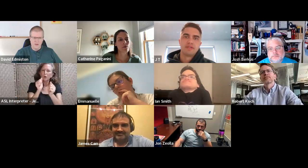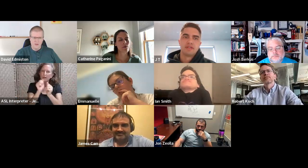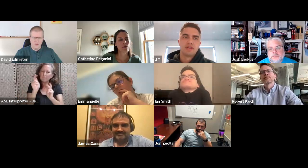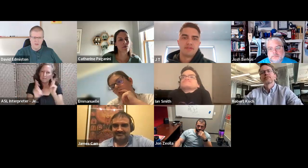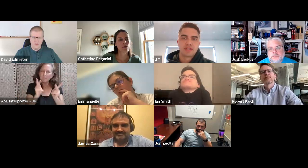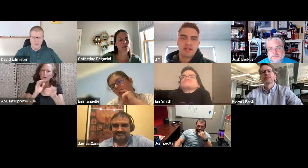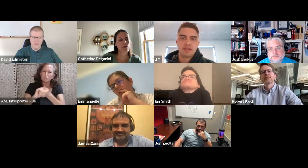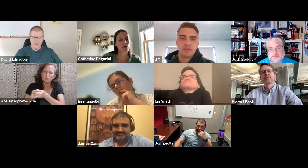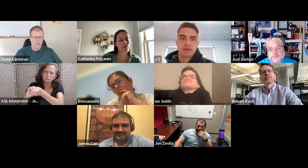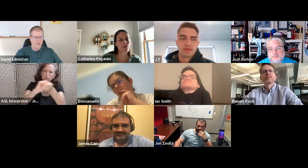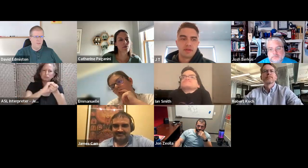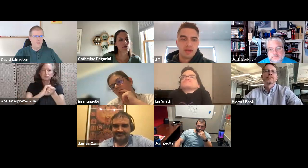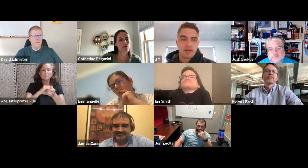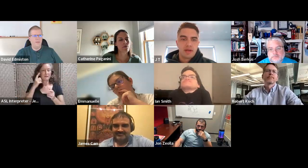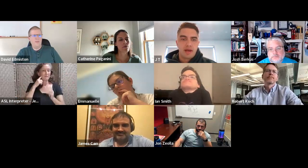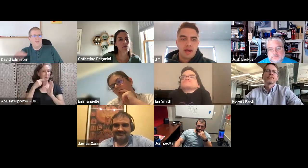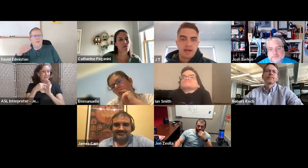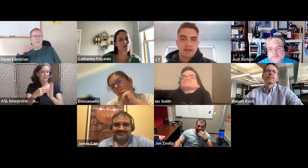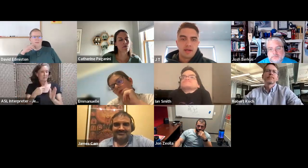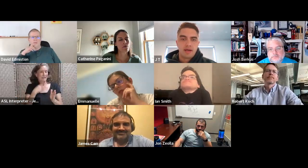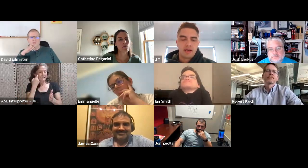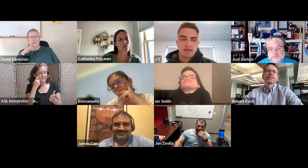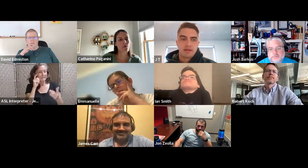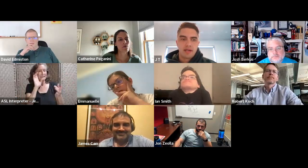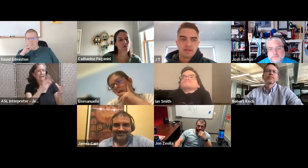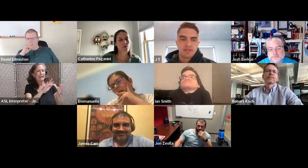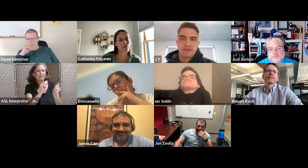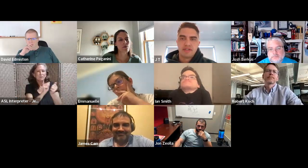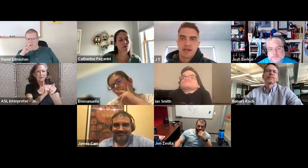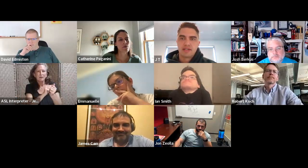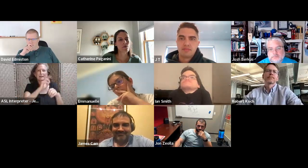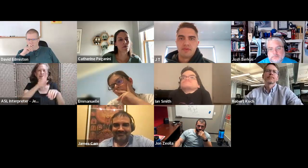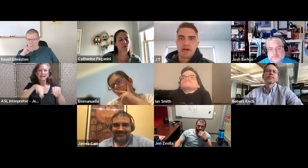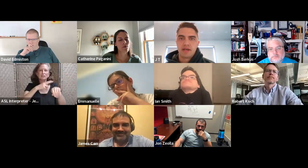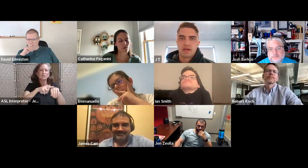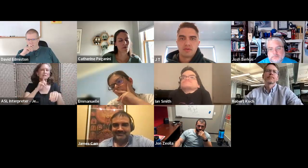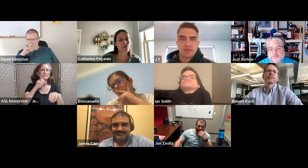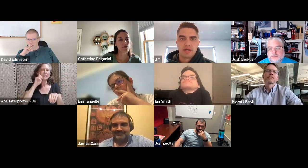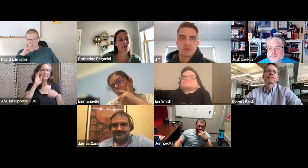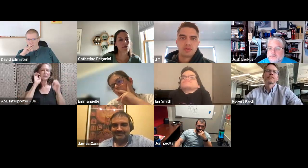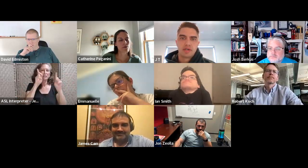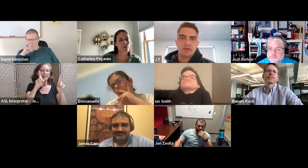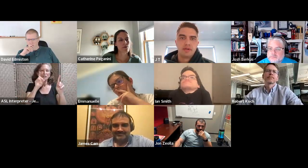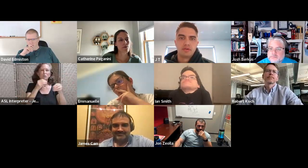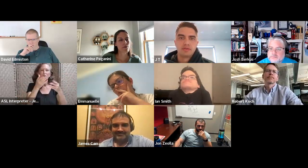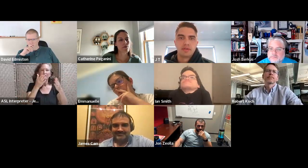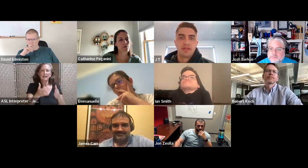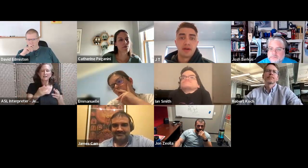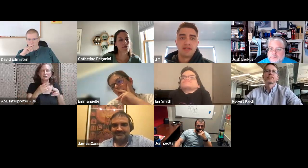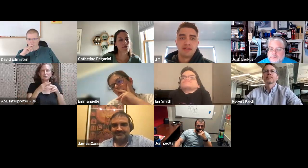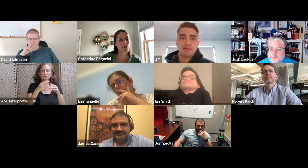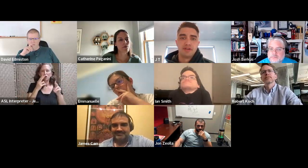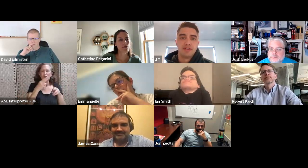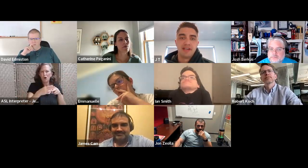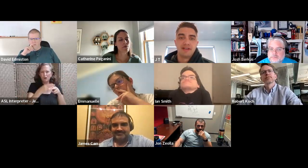Because like, for instance, I've just connected with a national deaf education provider here called Kotoku Reo. I